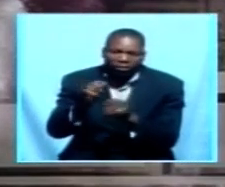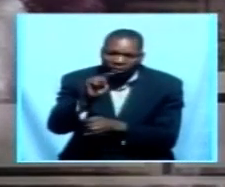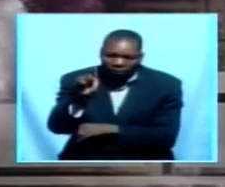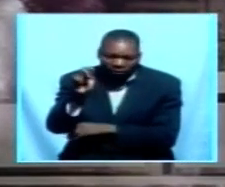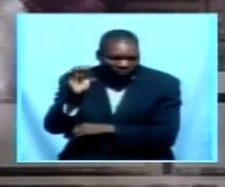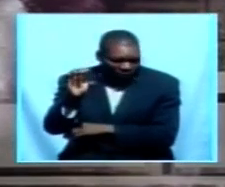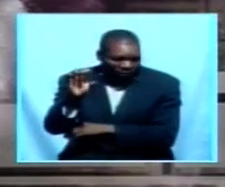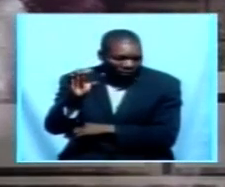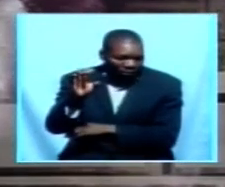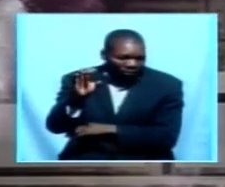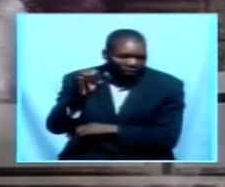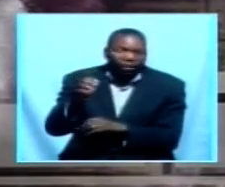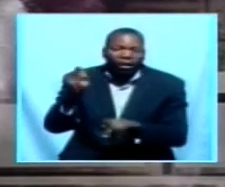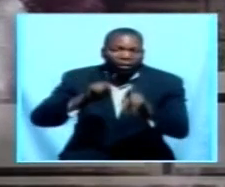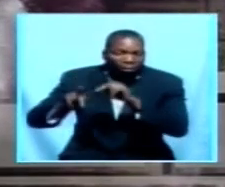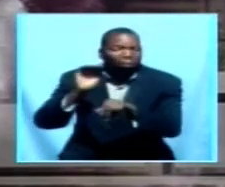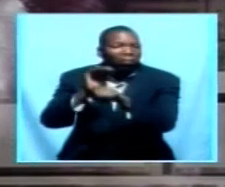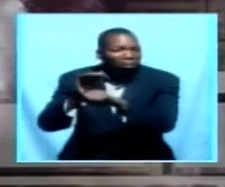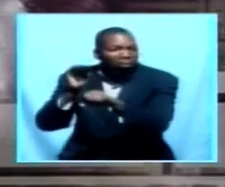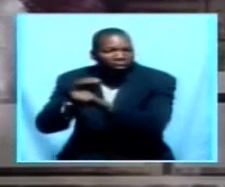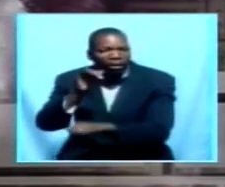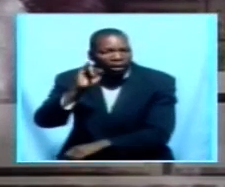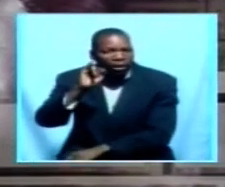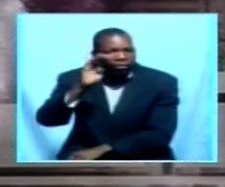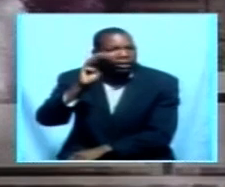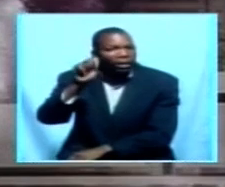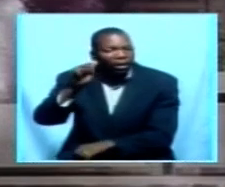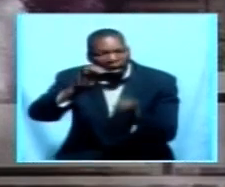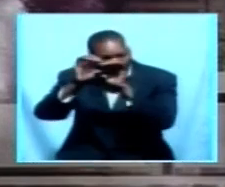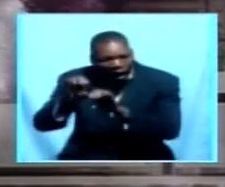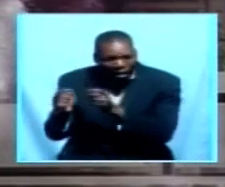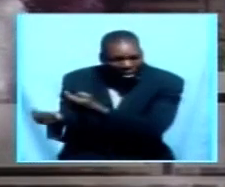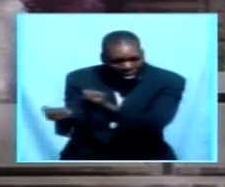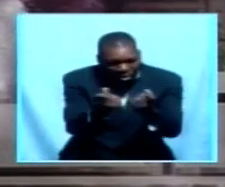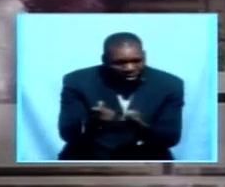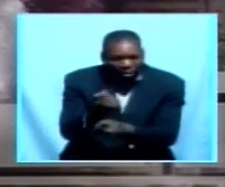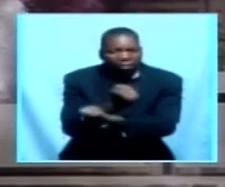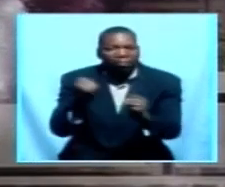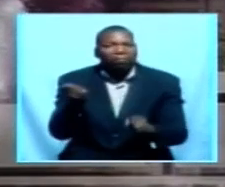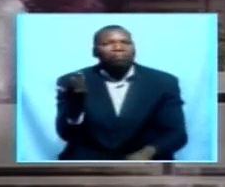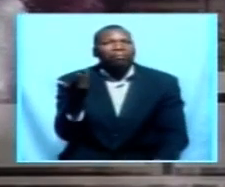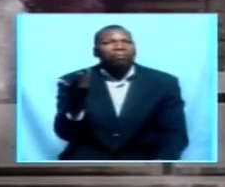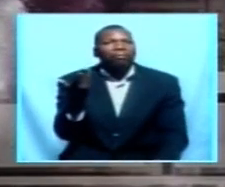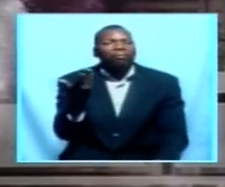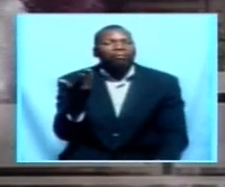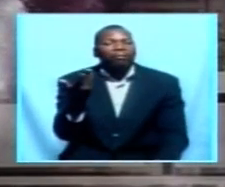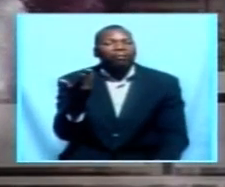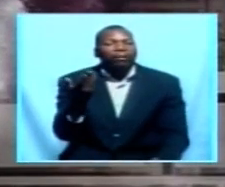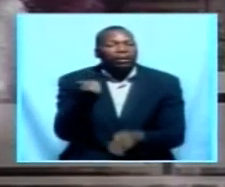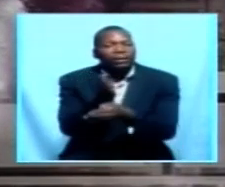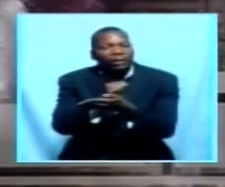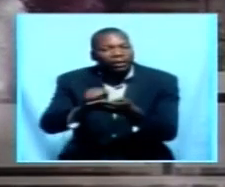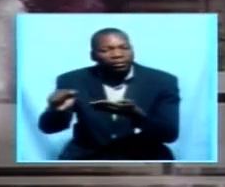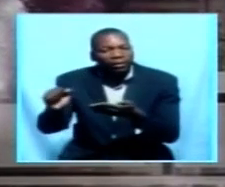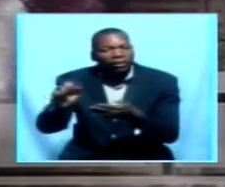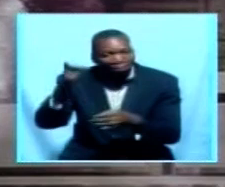public comments on the action taken by IBA are not helping the situation, and most of them are pure political statements that